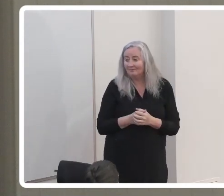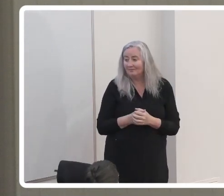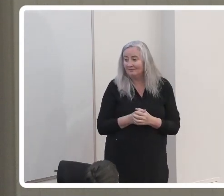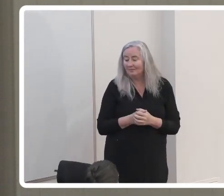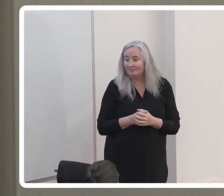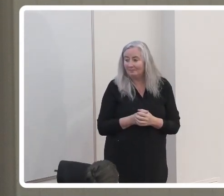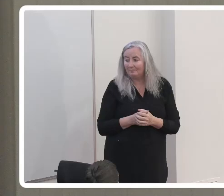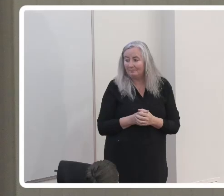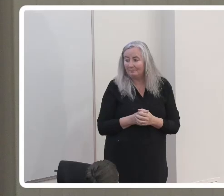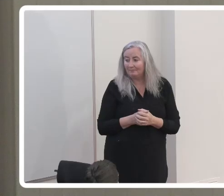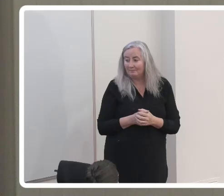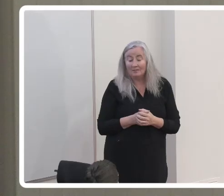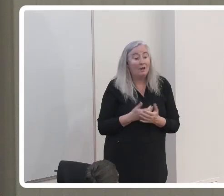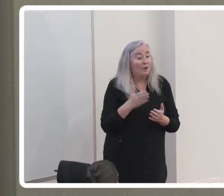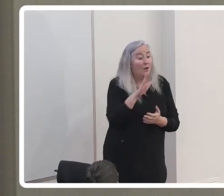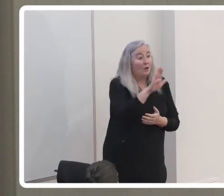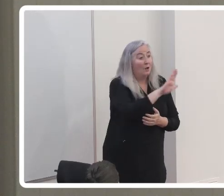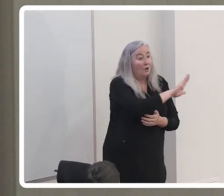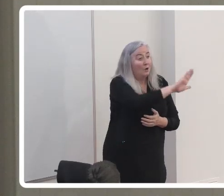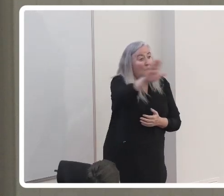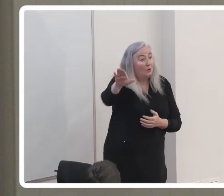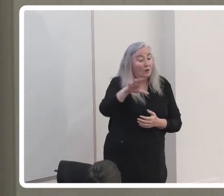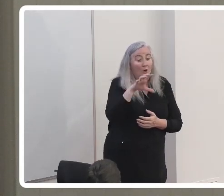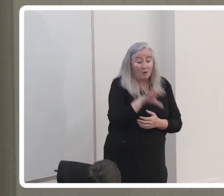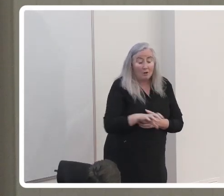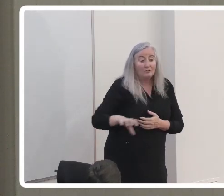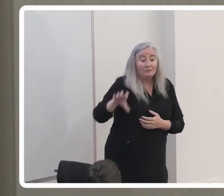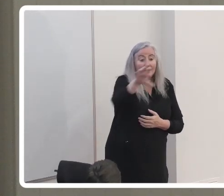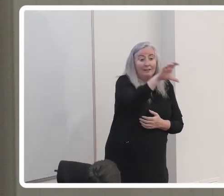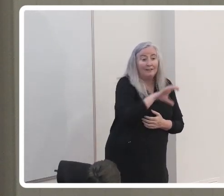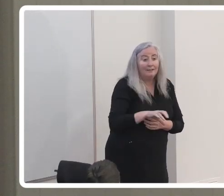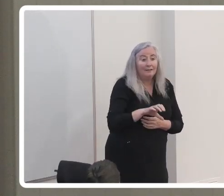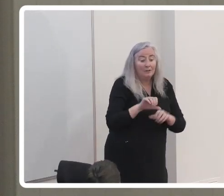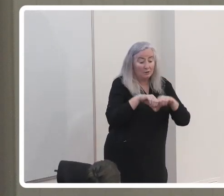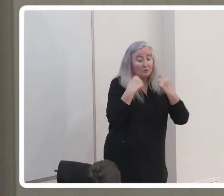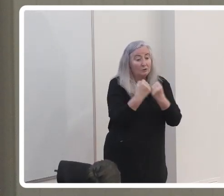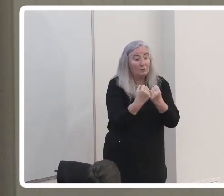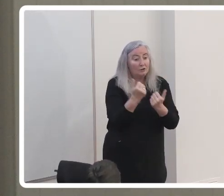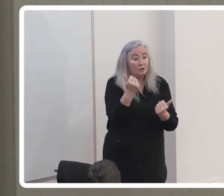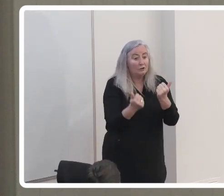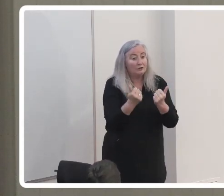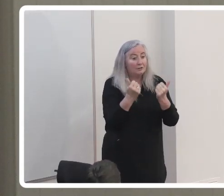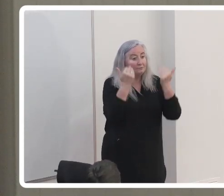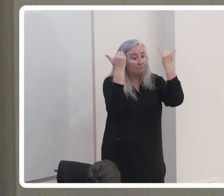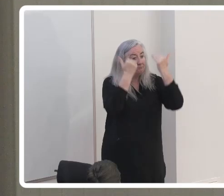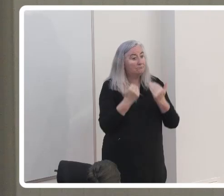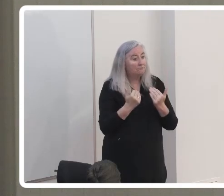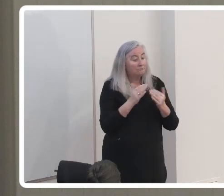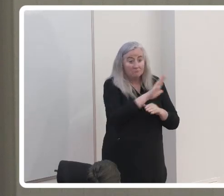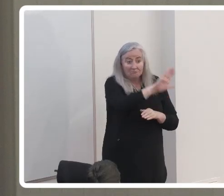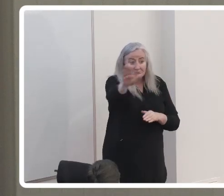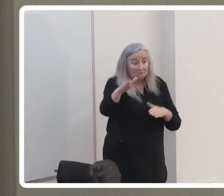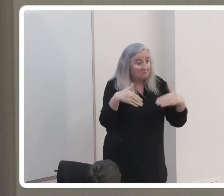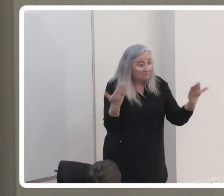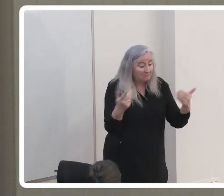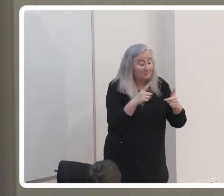allies in your social justice movement, both nationally, but also internationally. You can also see whether